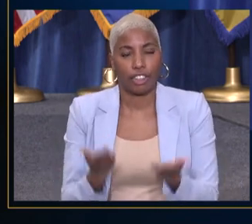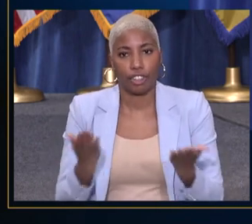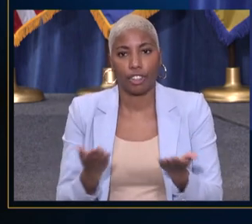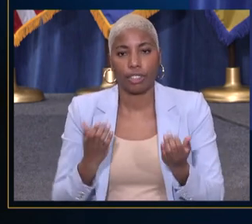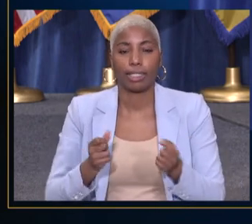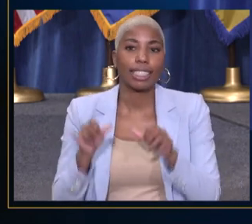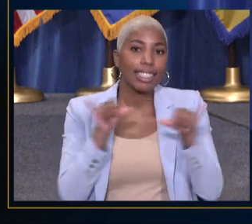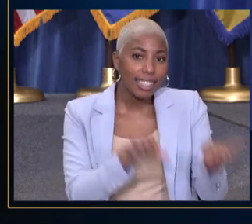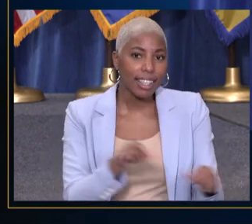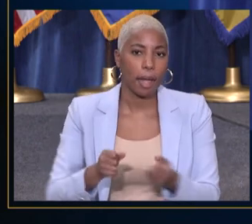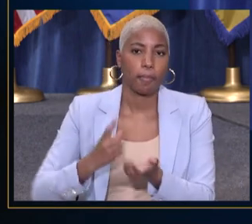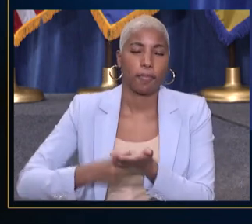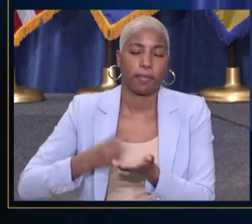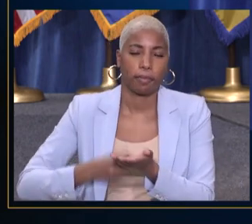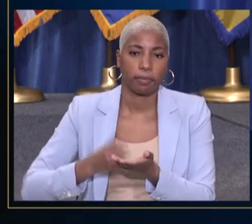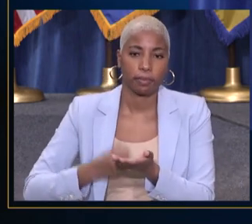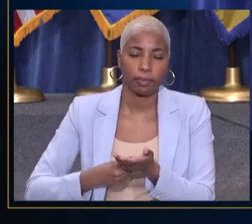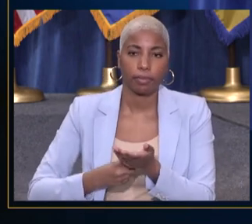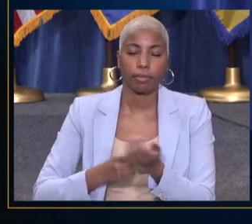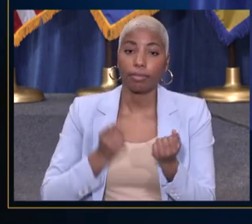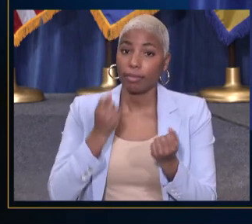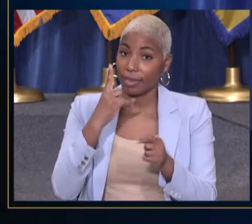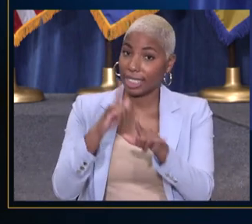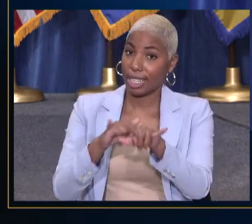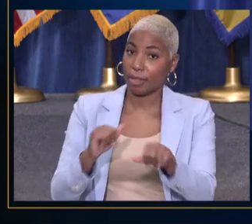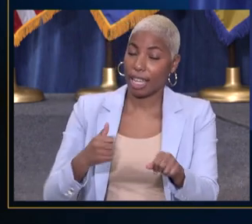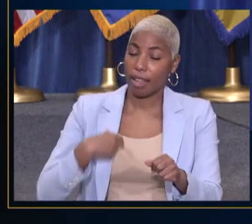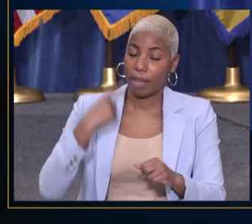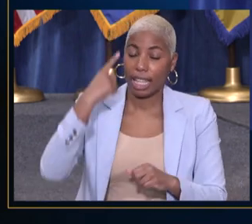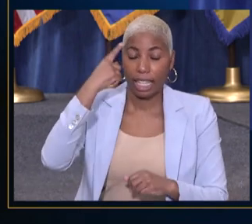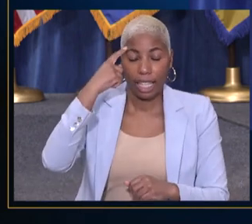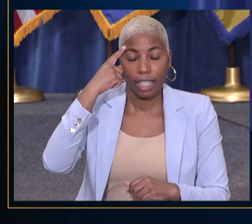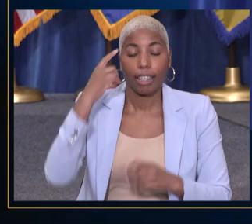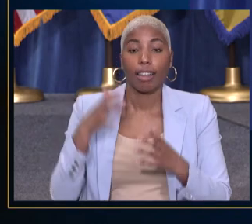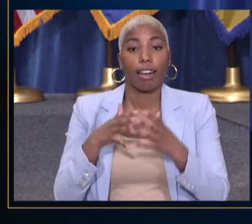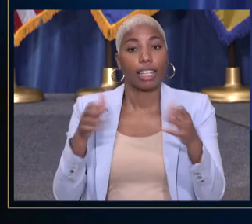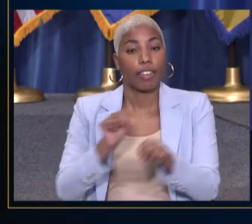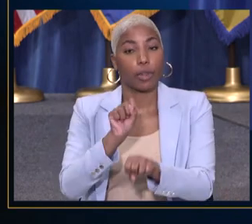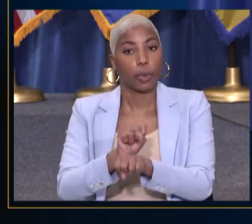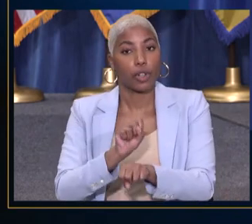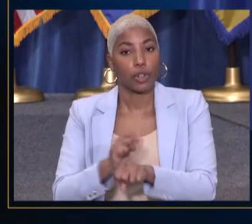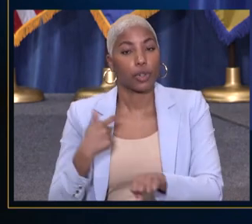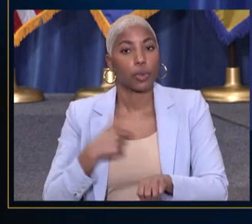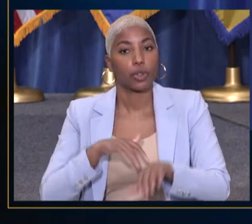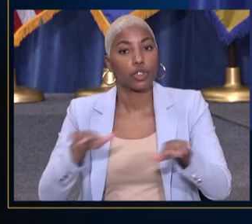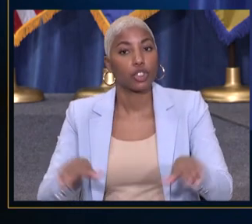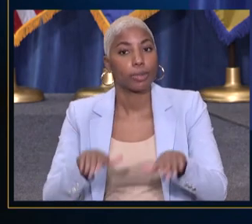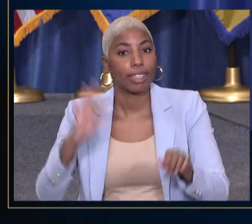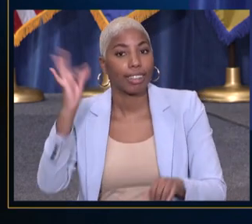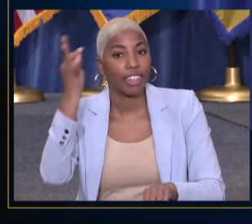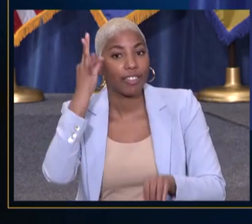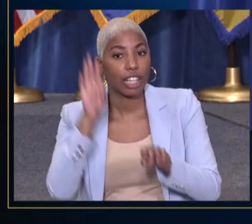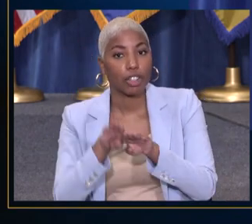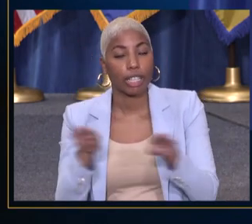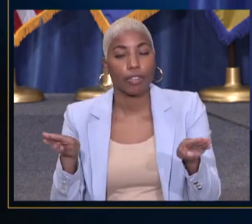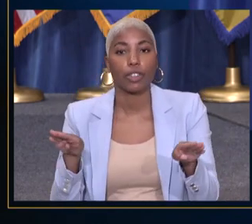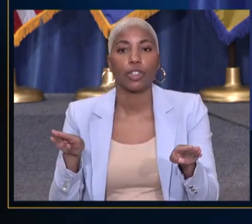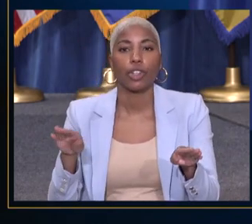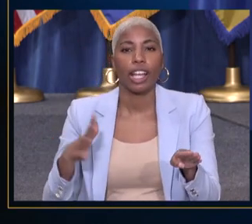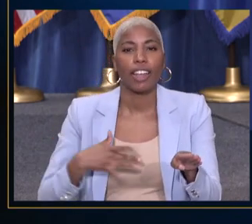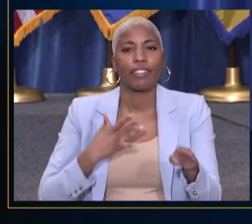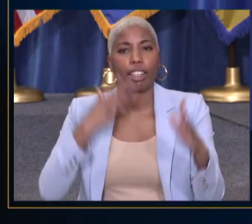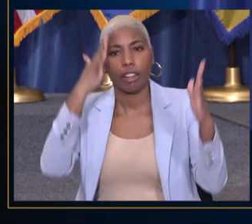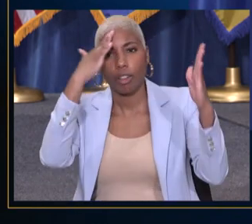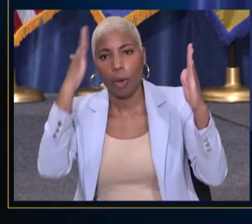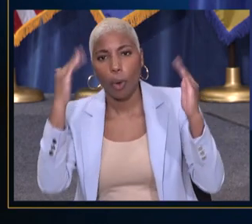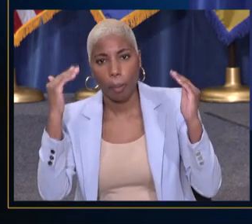conversation. But at the same time, though, I think much of the work that we're doing at the federal level certainly gives me hope.